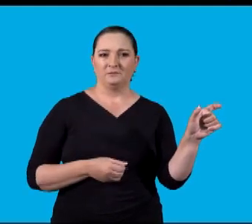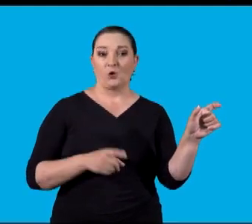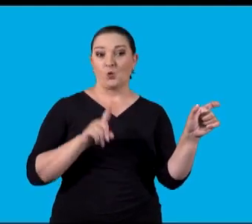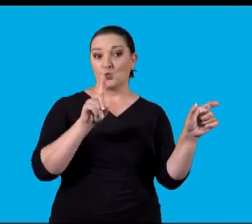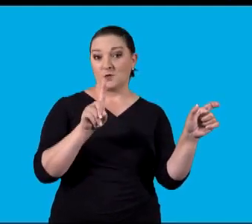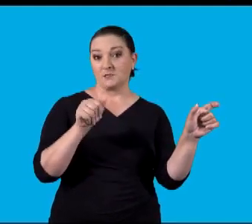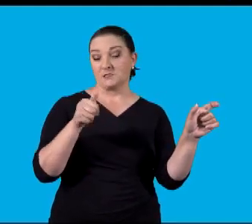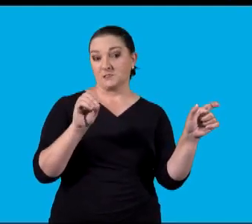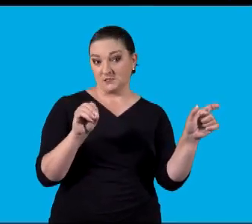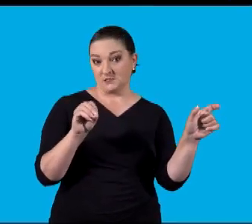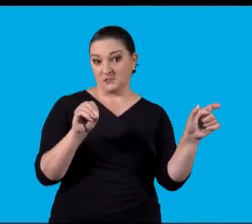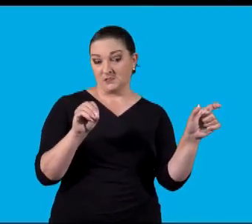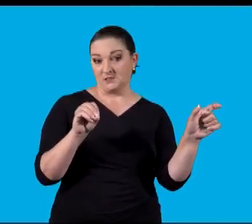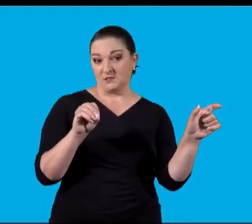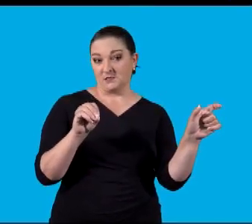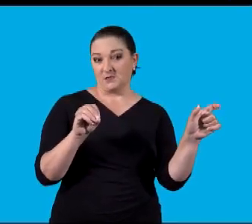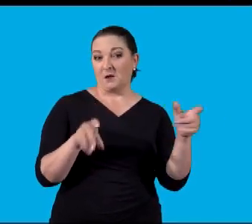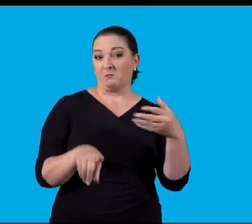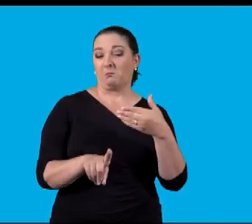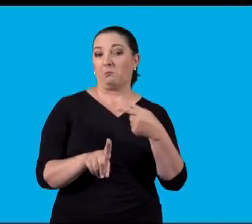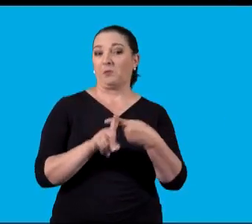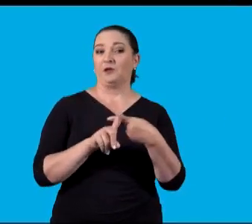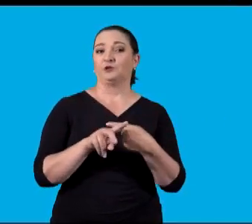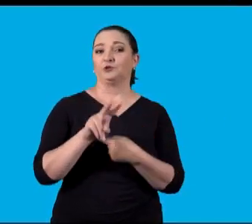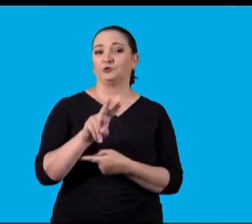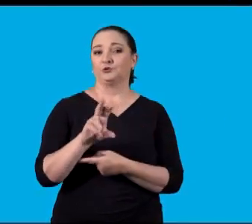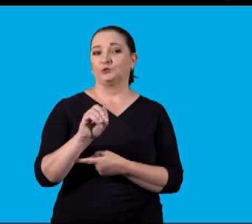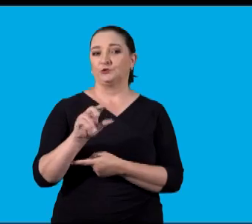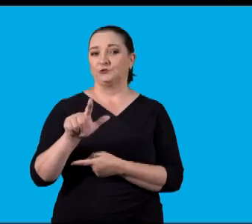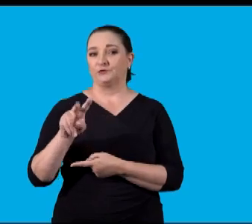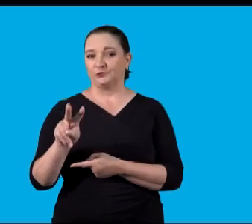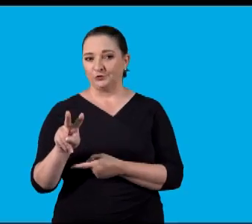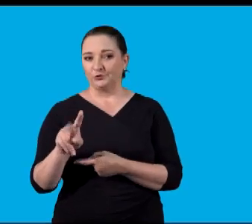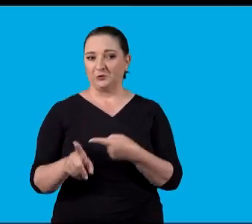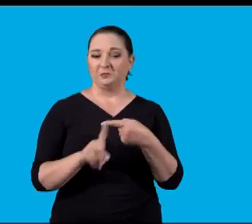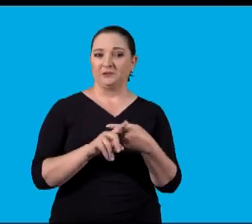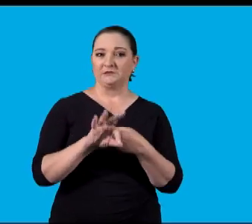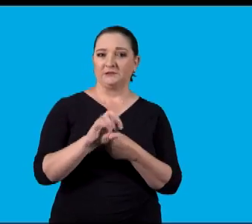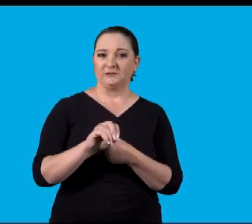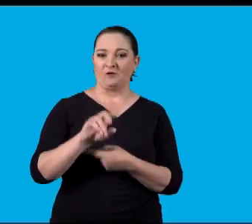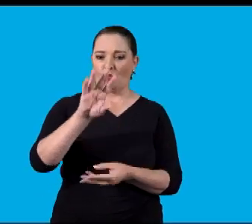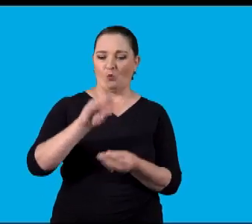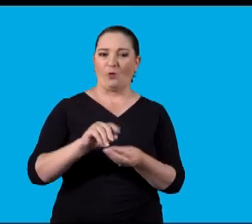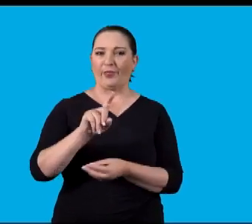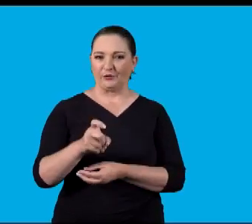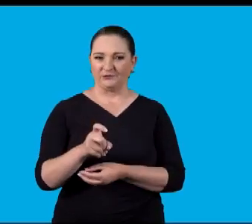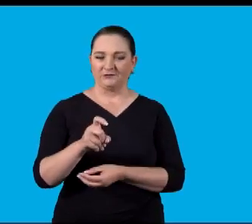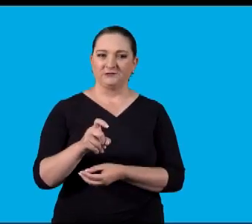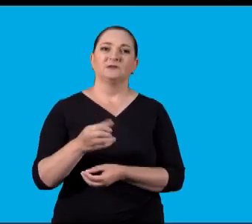Let's see if the calculator is ready. So I'll say 160 plus 2,072,000 plus